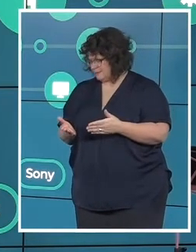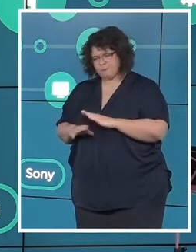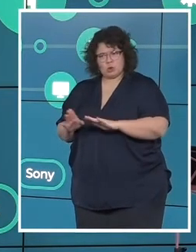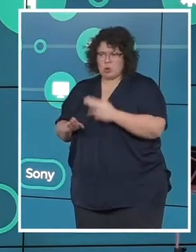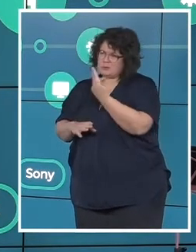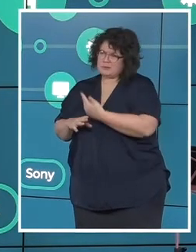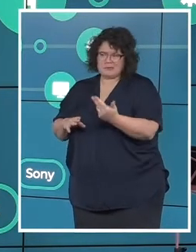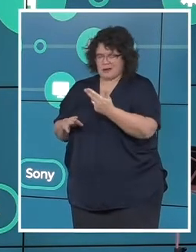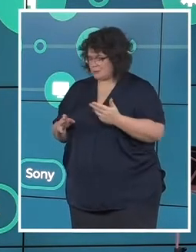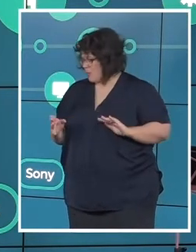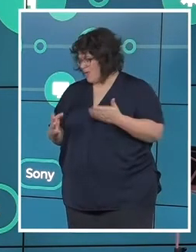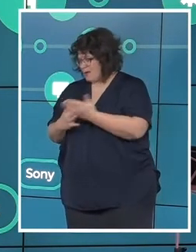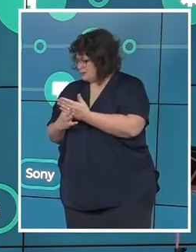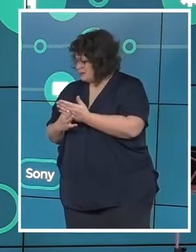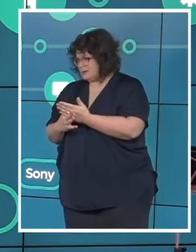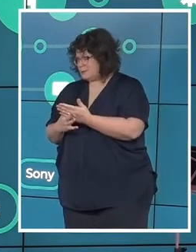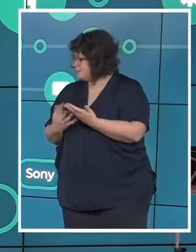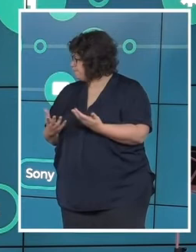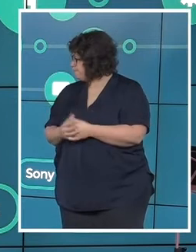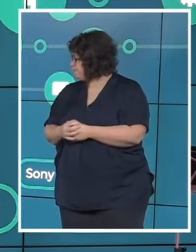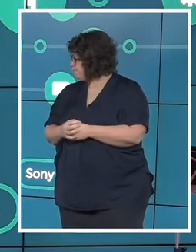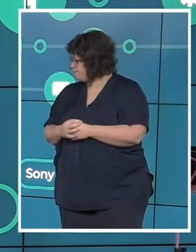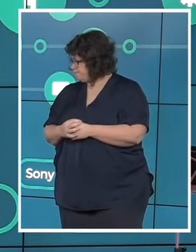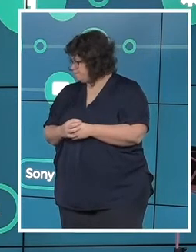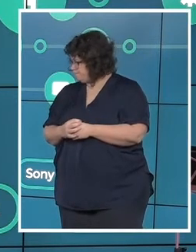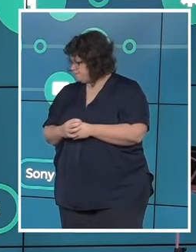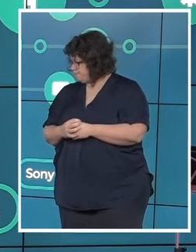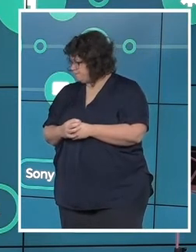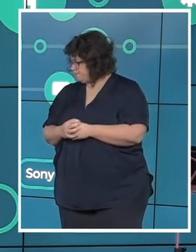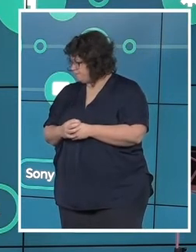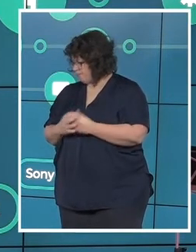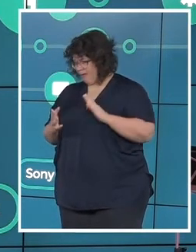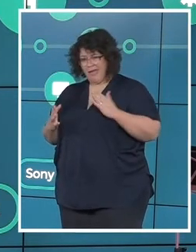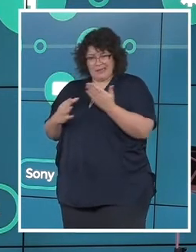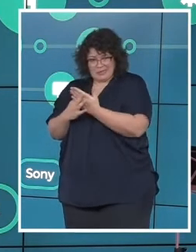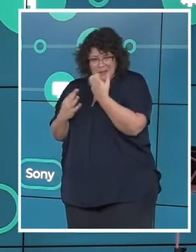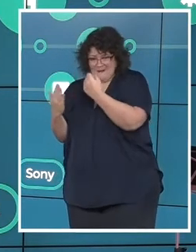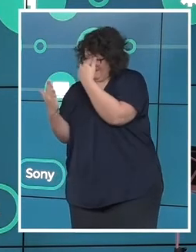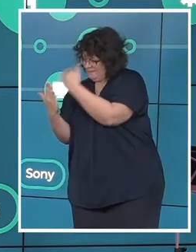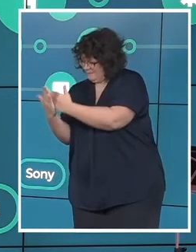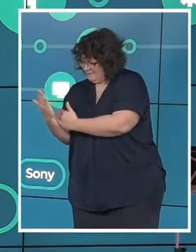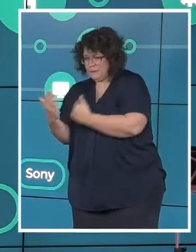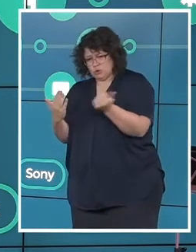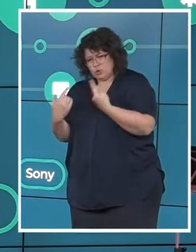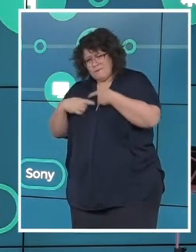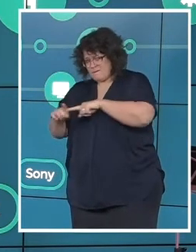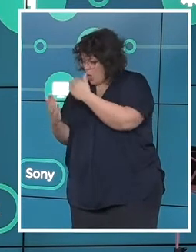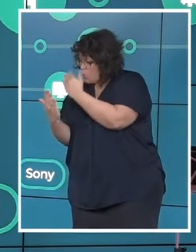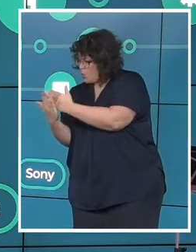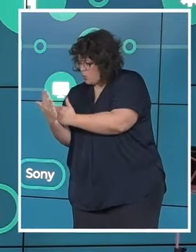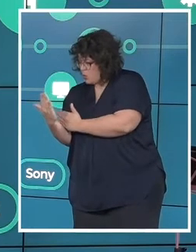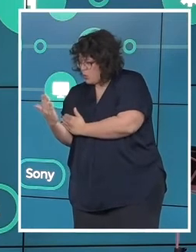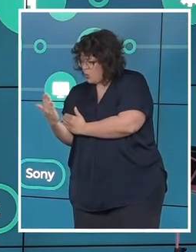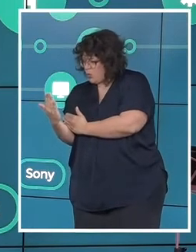guidelines already exist. They're available for web developers and app developers, but a lot of people are not following